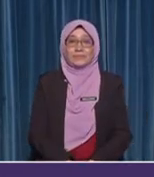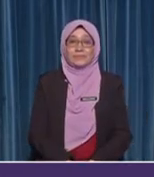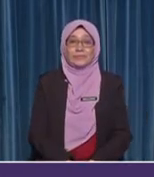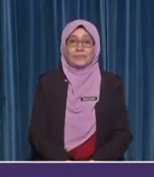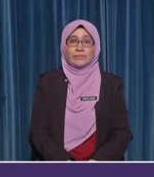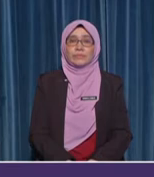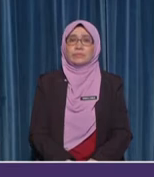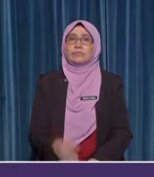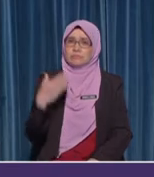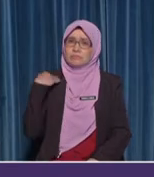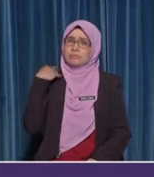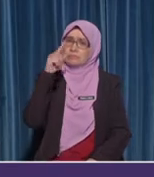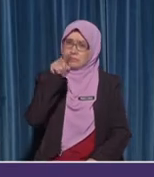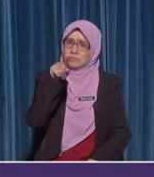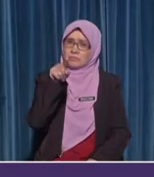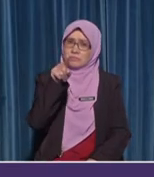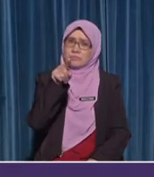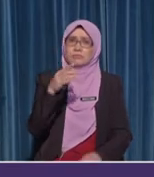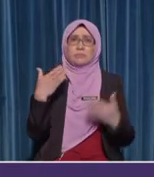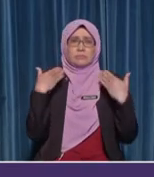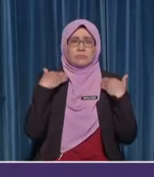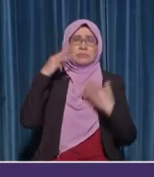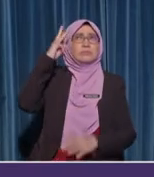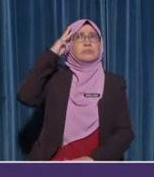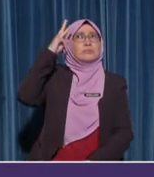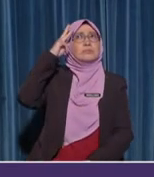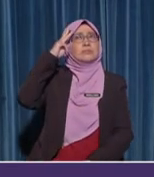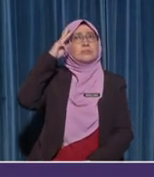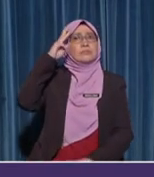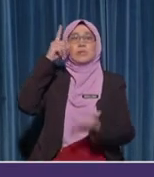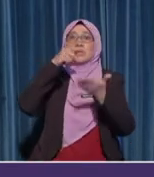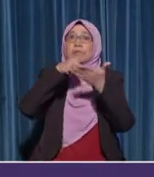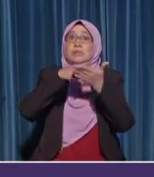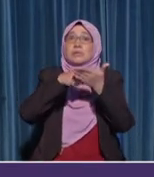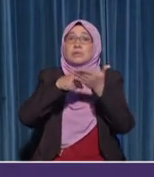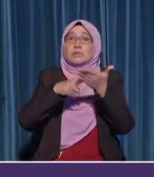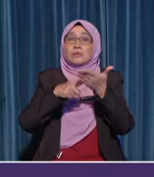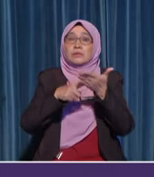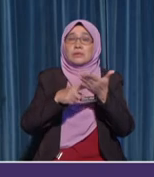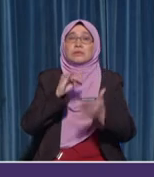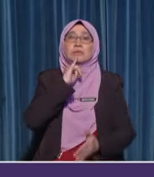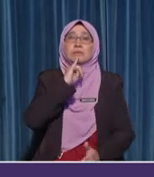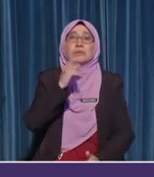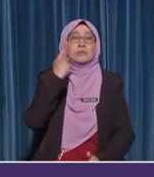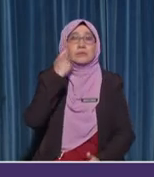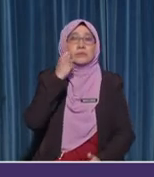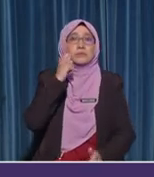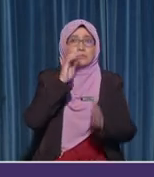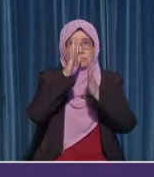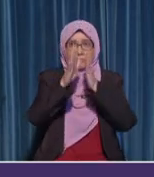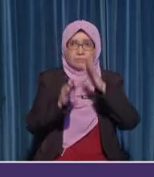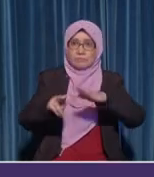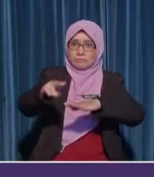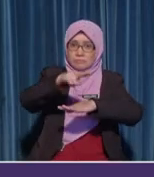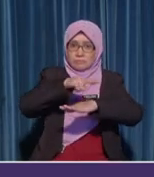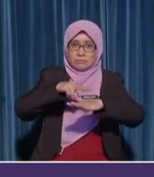Some of you may be wondering, what is the sign in the circled area?